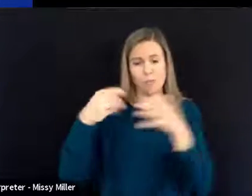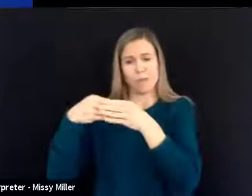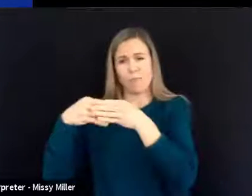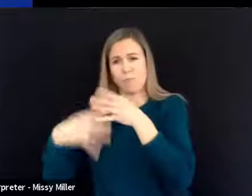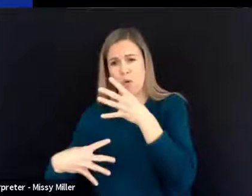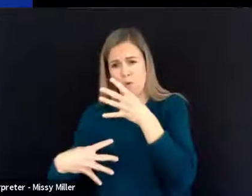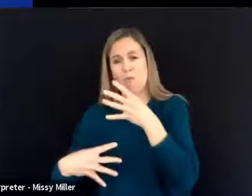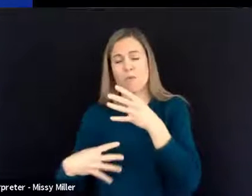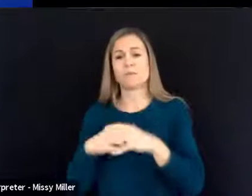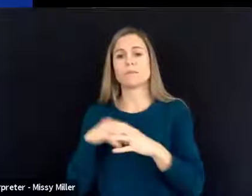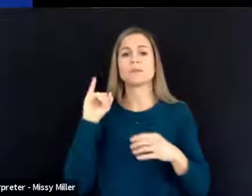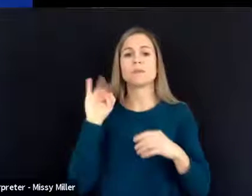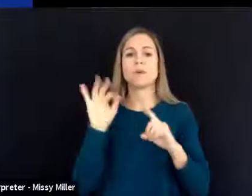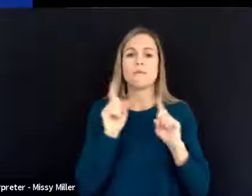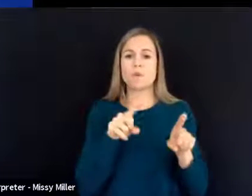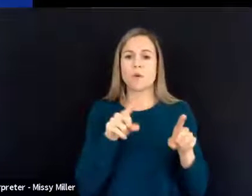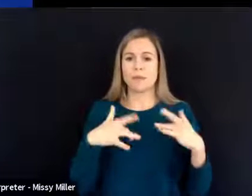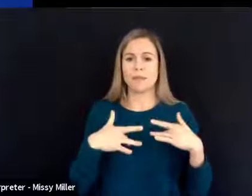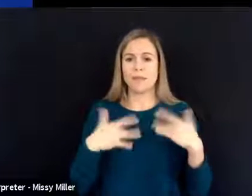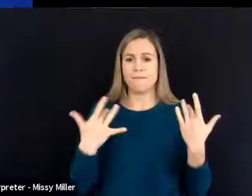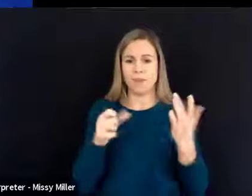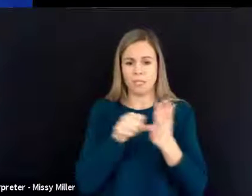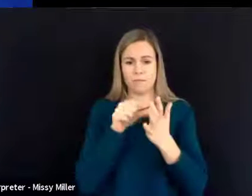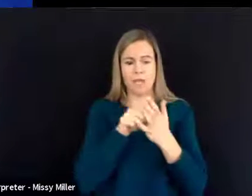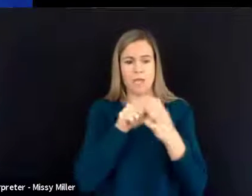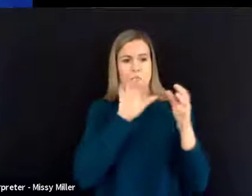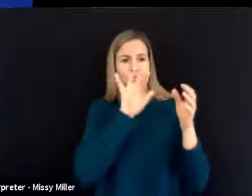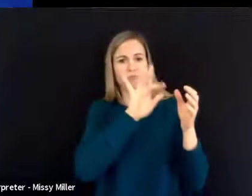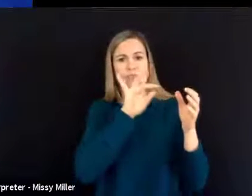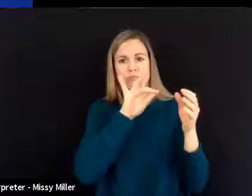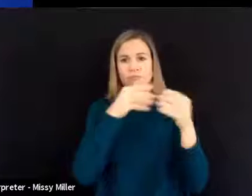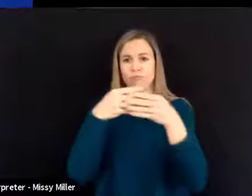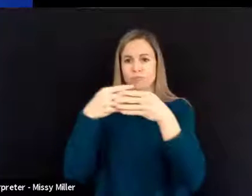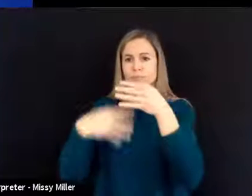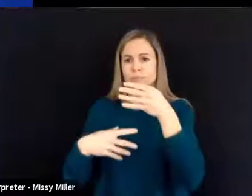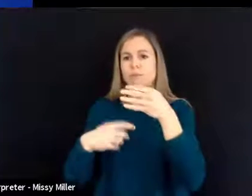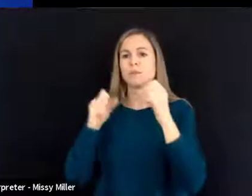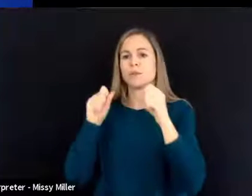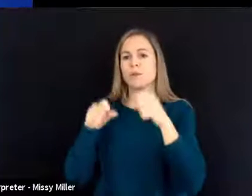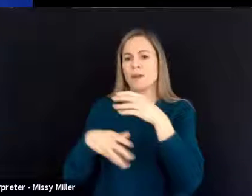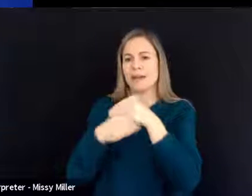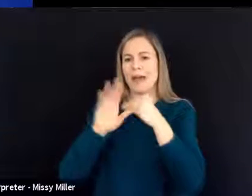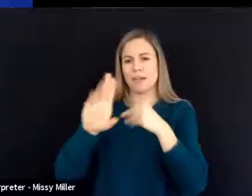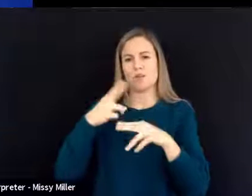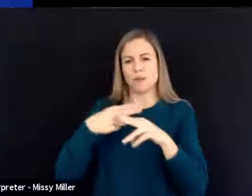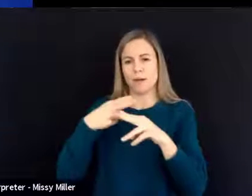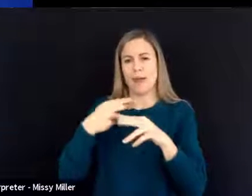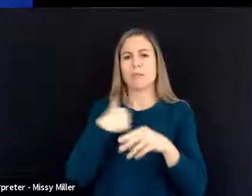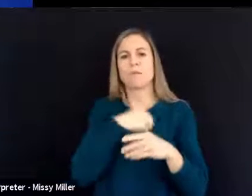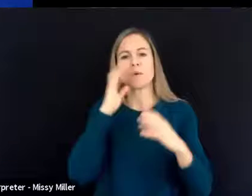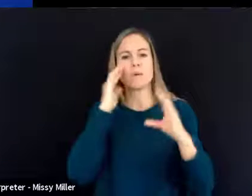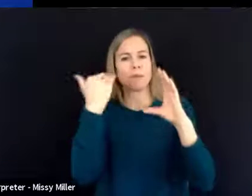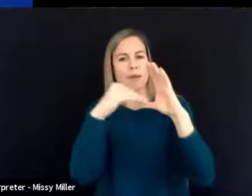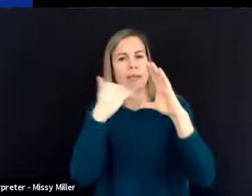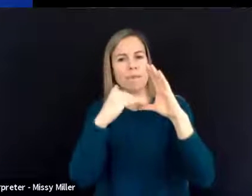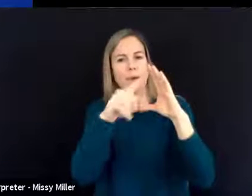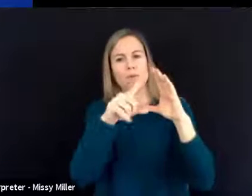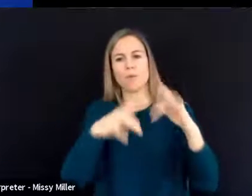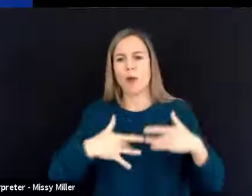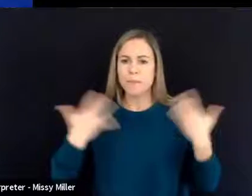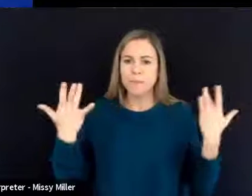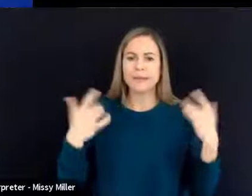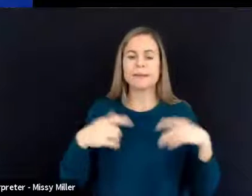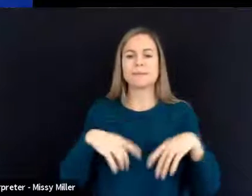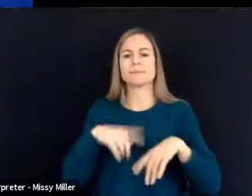if you go to our events page on our website, you can subscribe to get updates. so that it will let you know when we have events